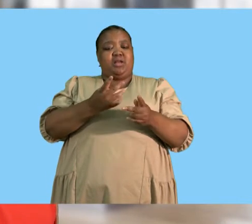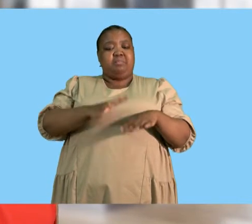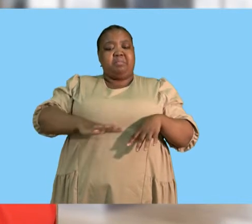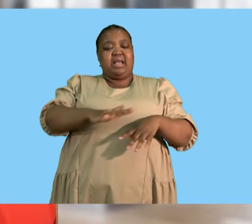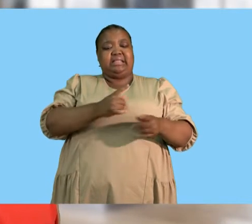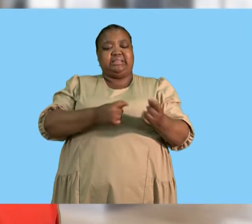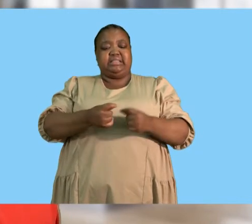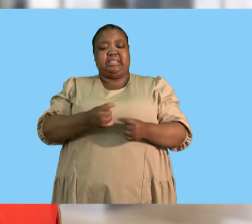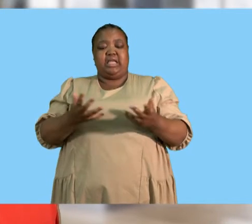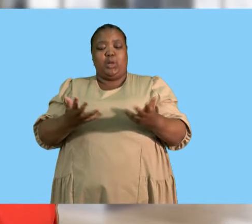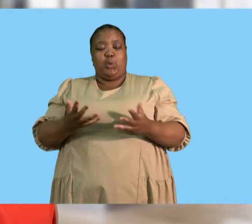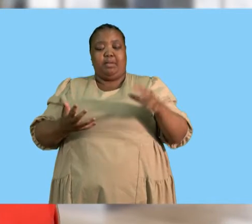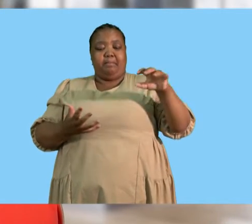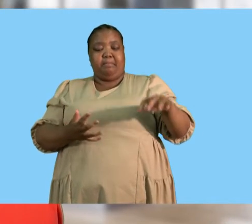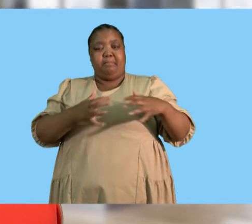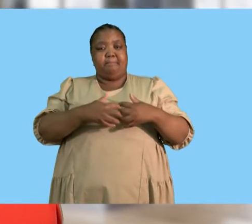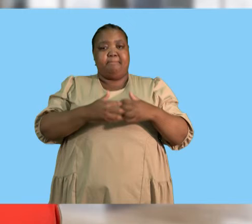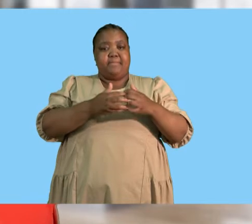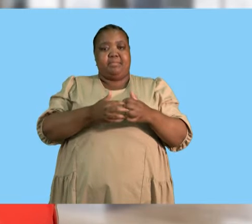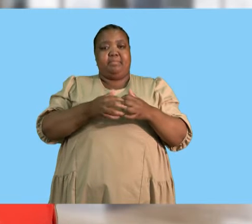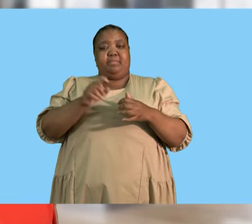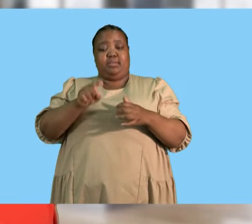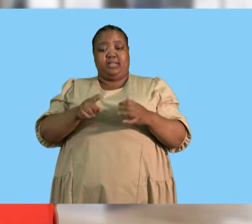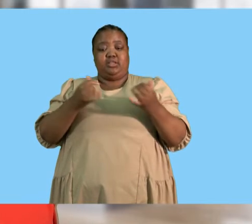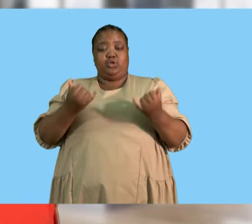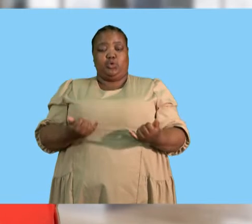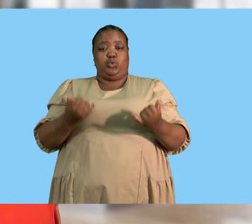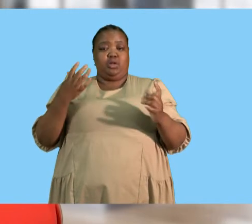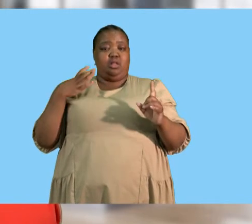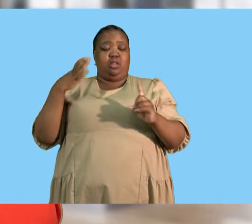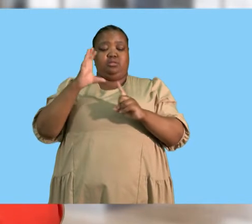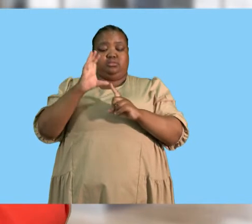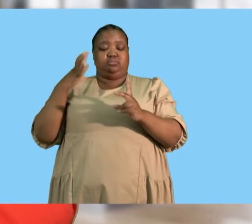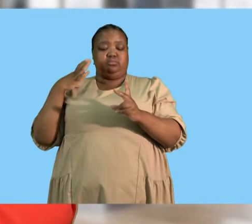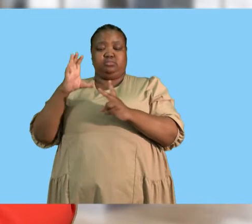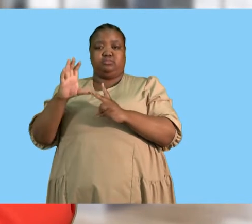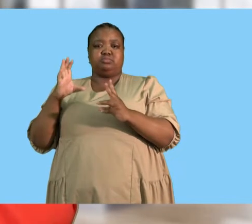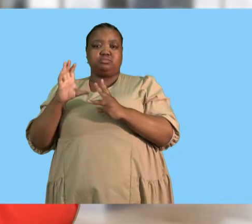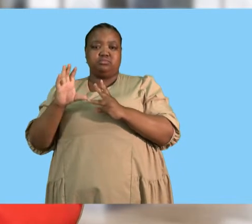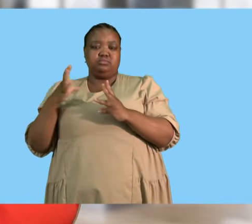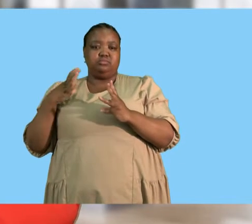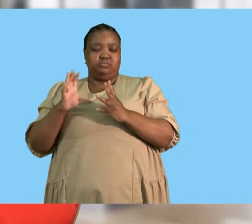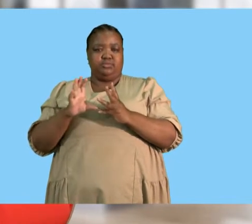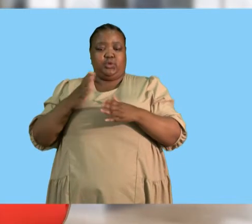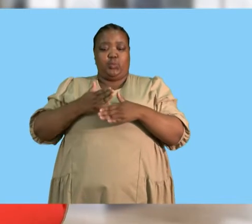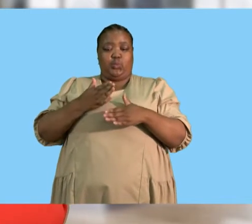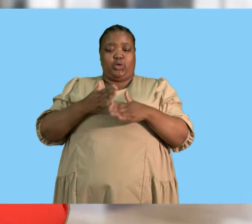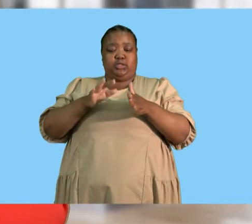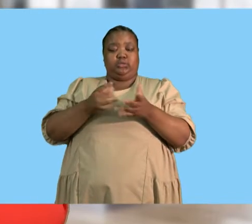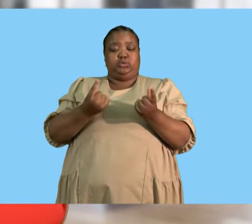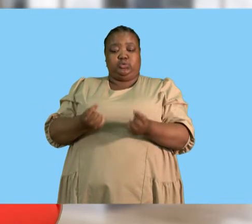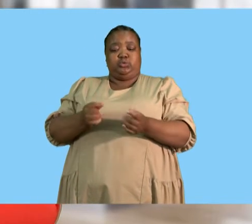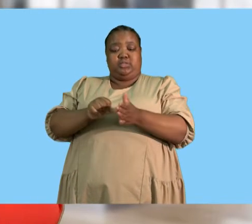those the tasks, I need to set timelines of what are the tasks and what is it that